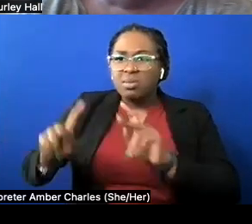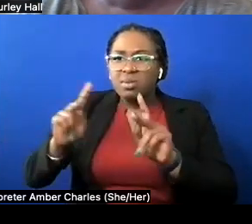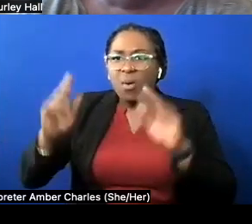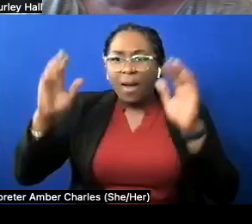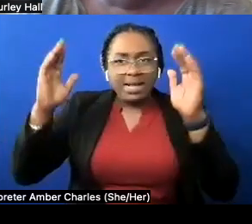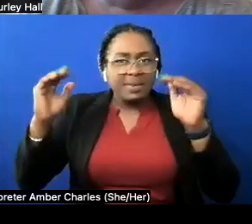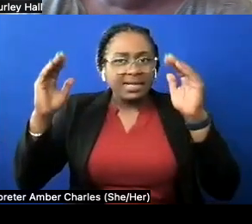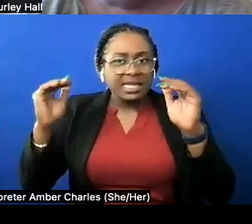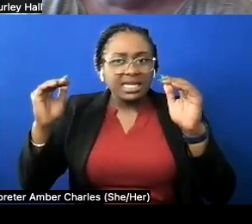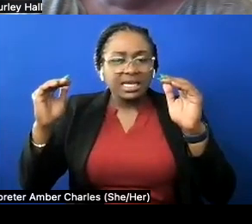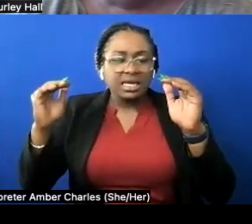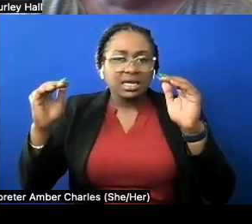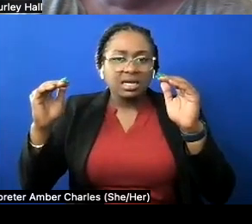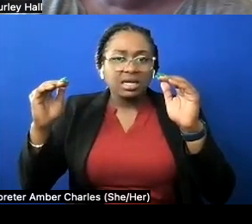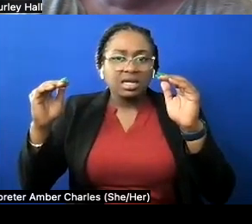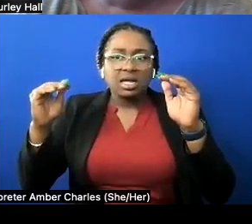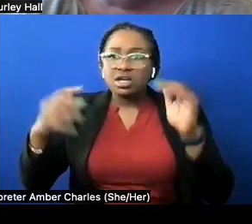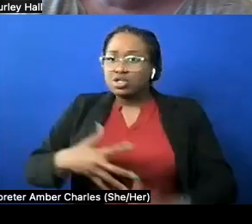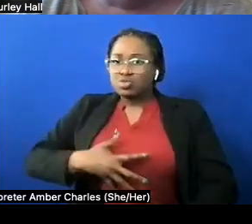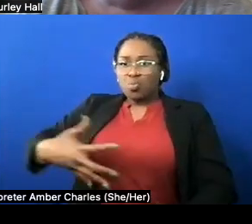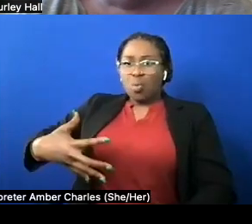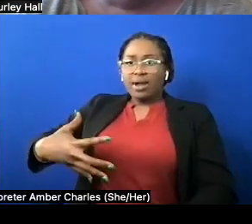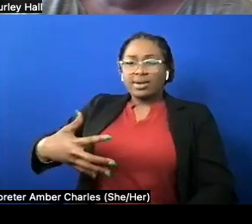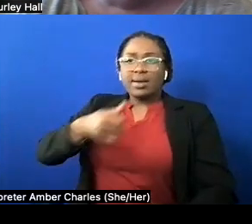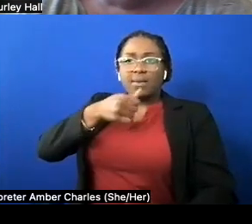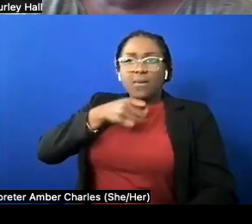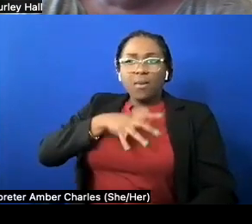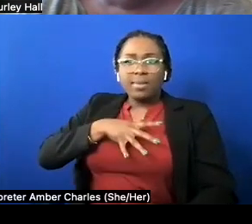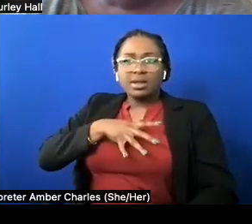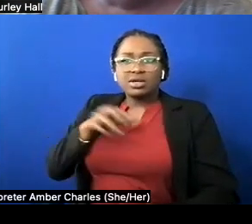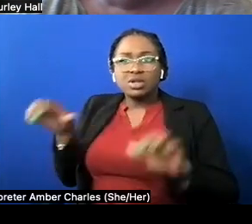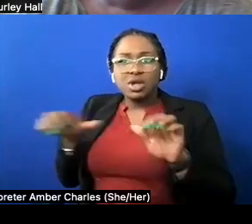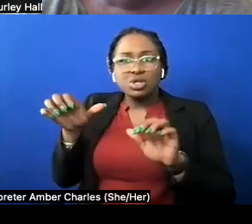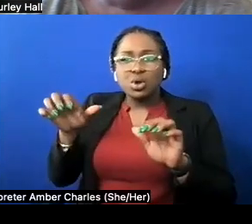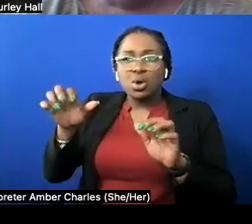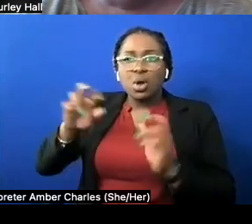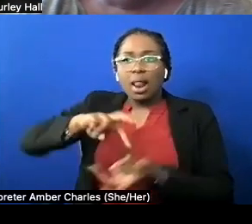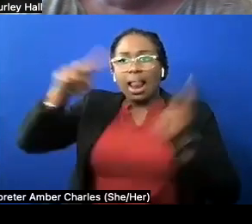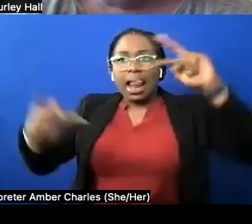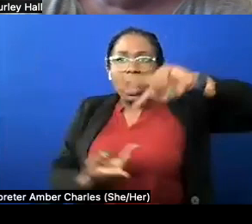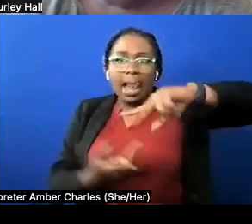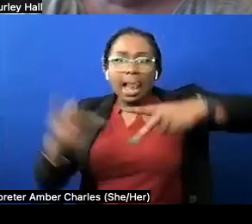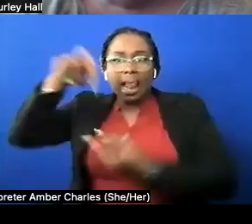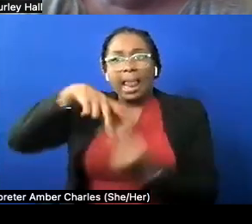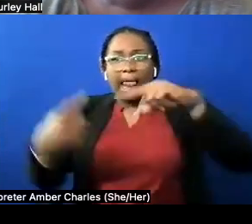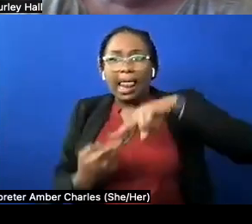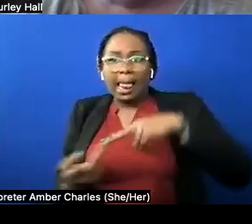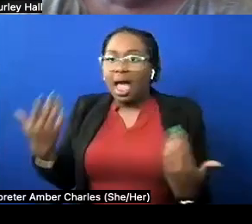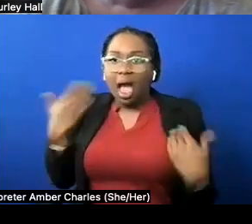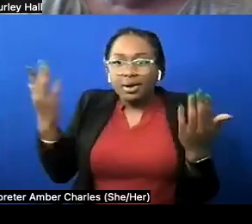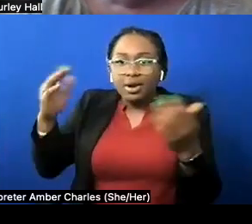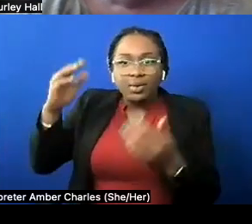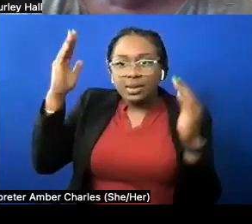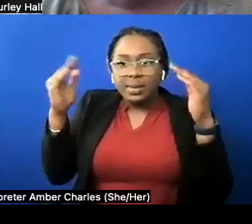expecting this pregnant woman to do gymnastics and cartwheels. I don't know what they were expecting,